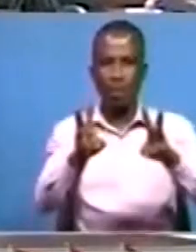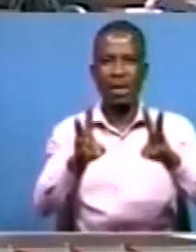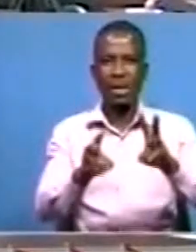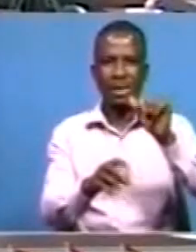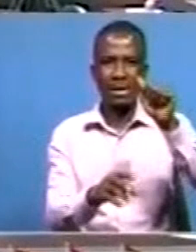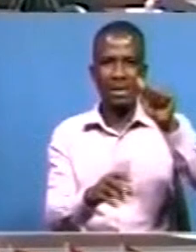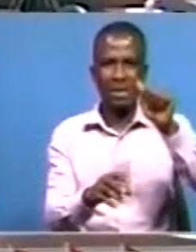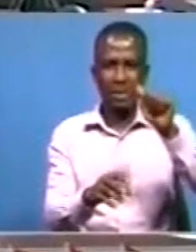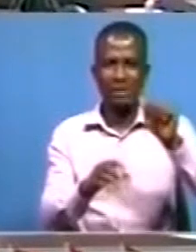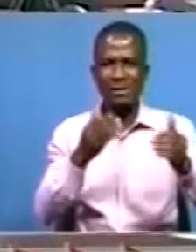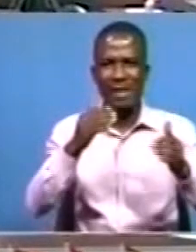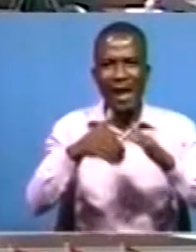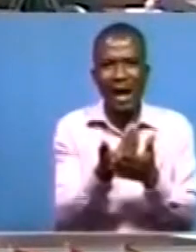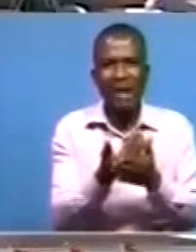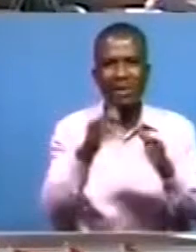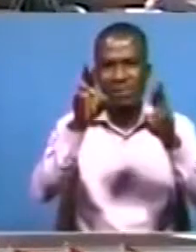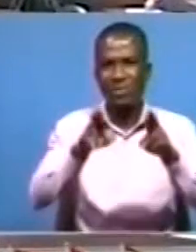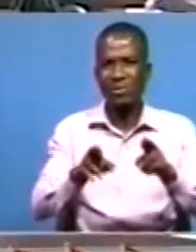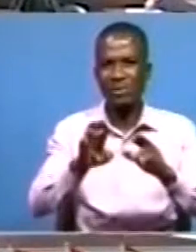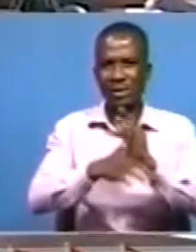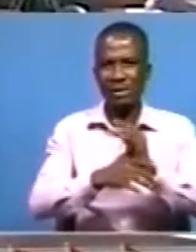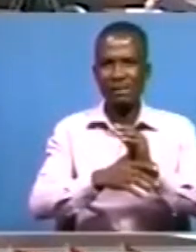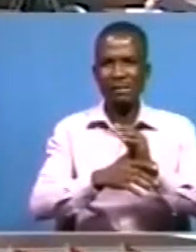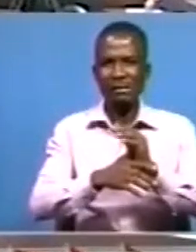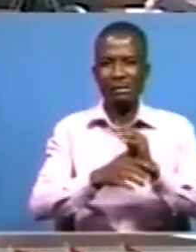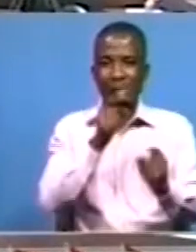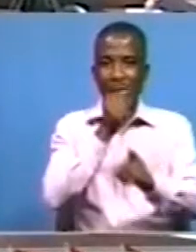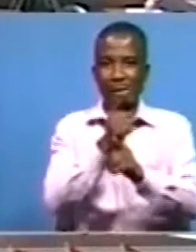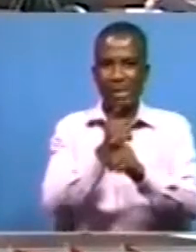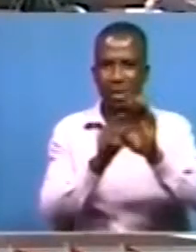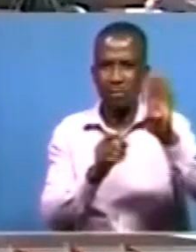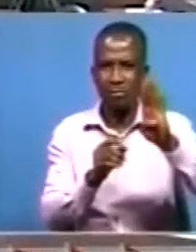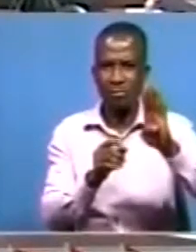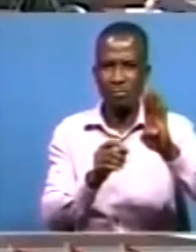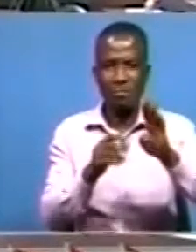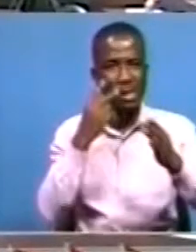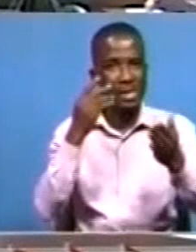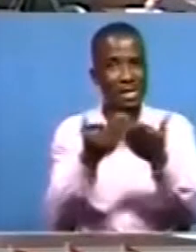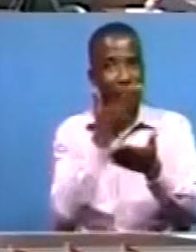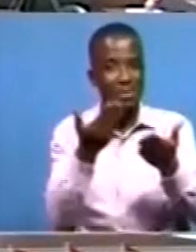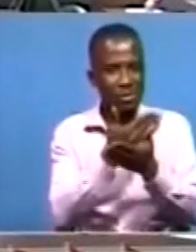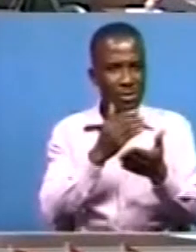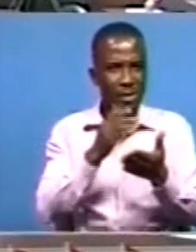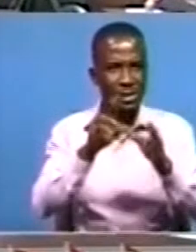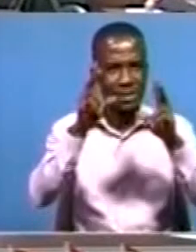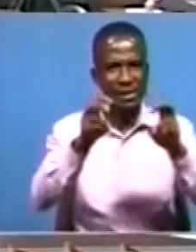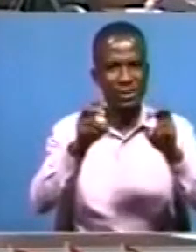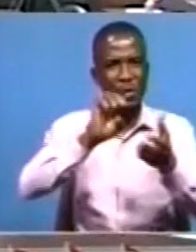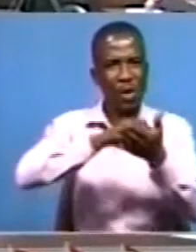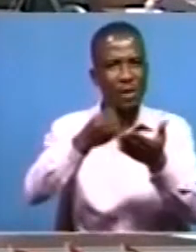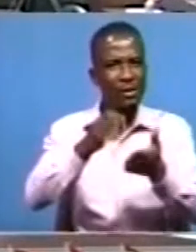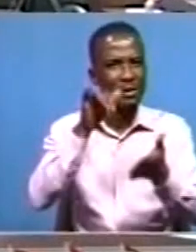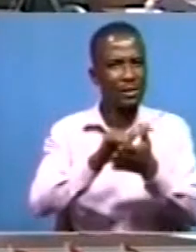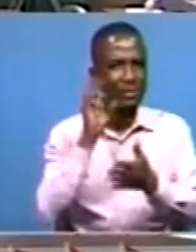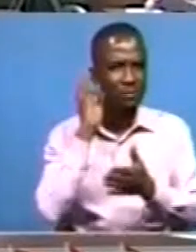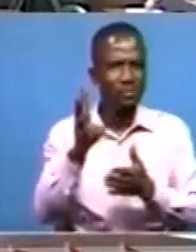A, exceptional circumstances which have resulted in miscarriage of justice. B, discovery of new and important matter or evidence which